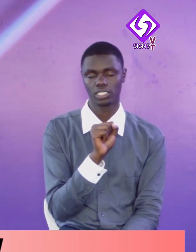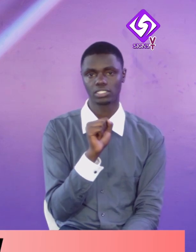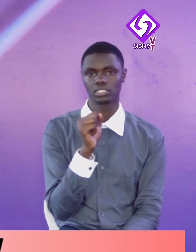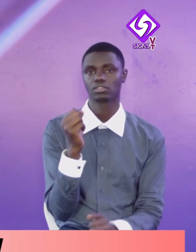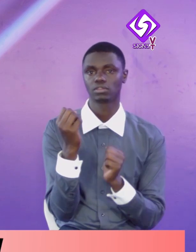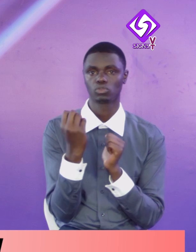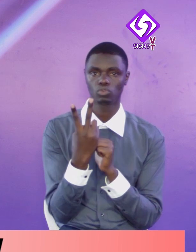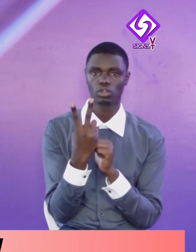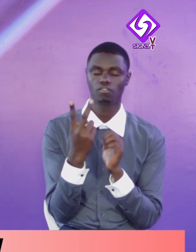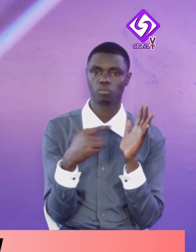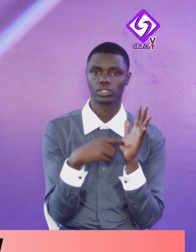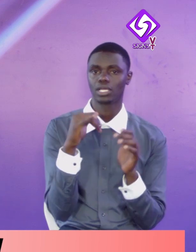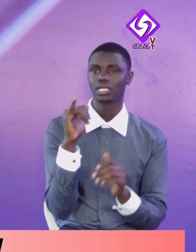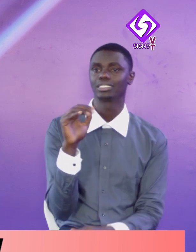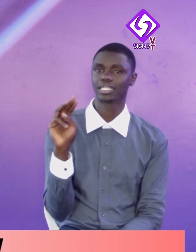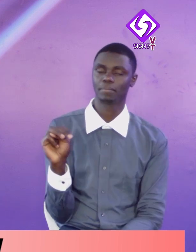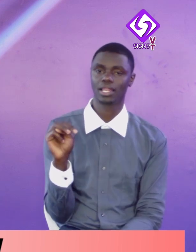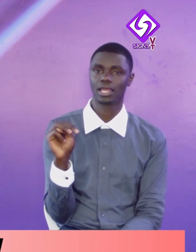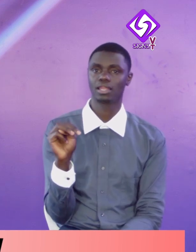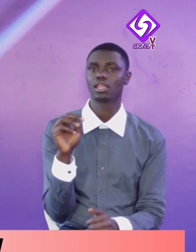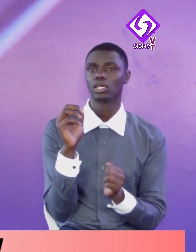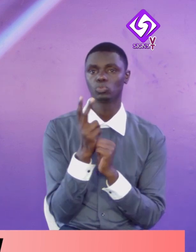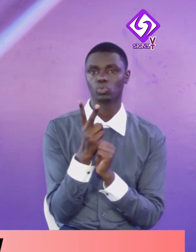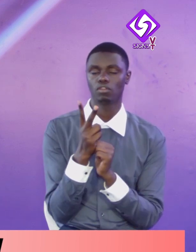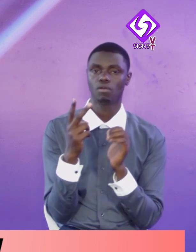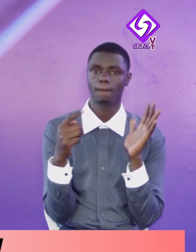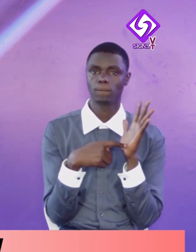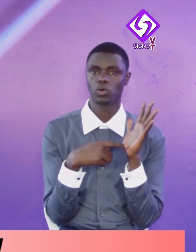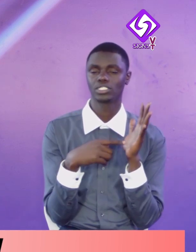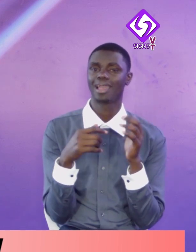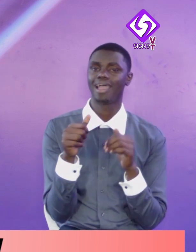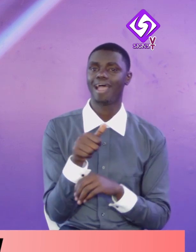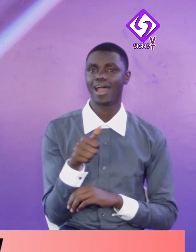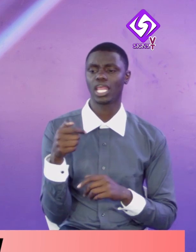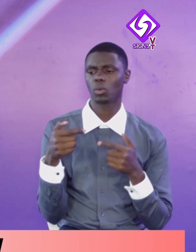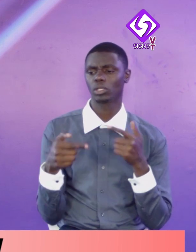12 points, while Inter are fifth with 12 points. This is another tight contention.